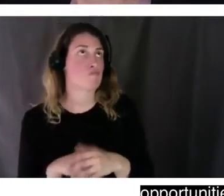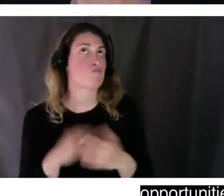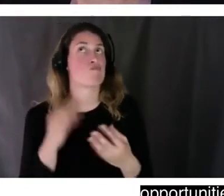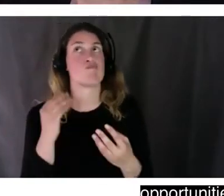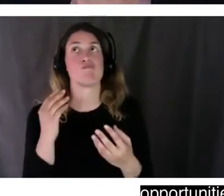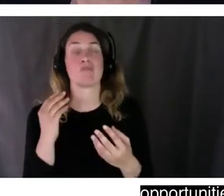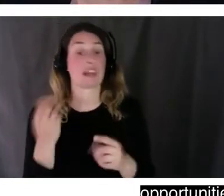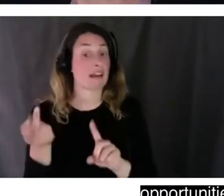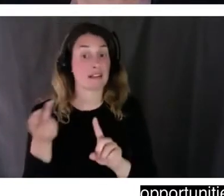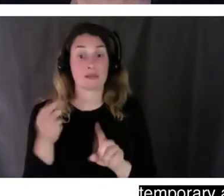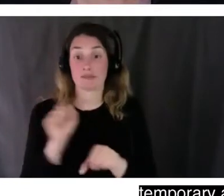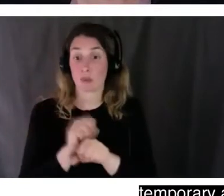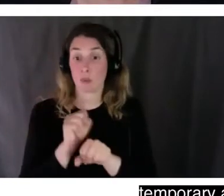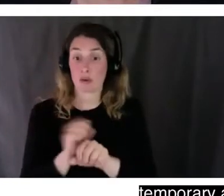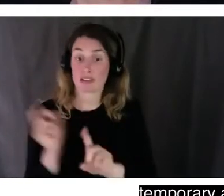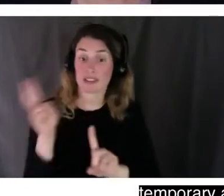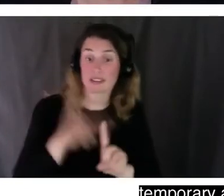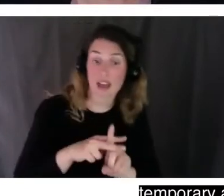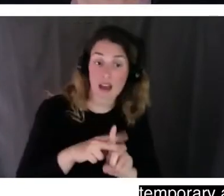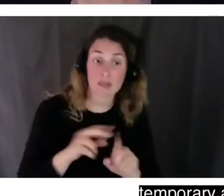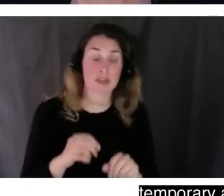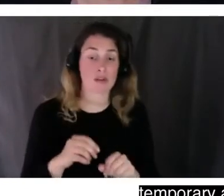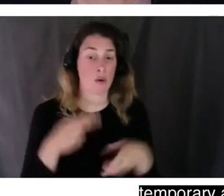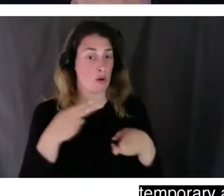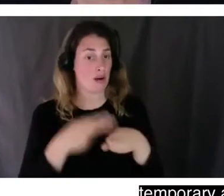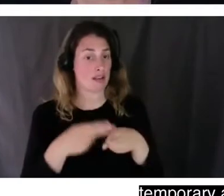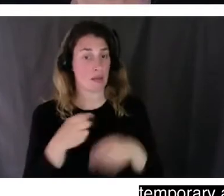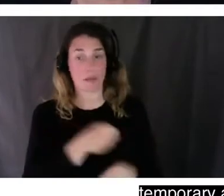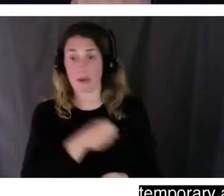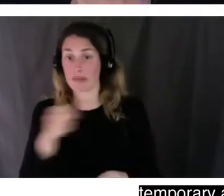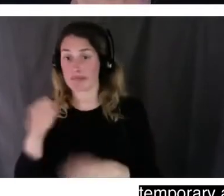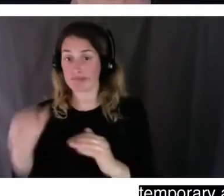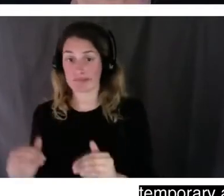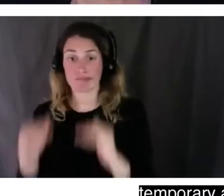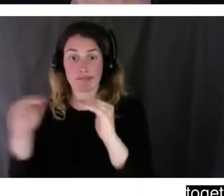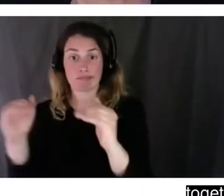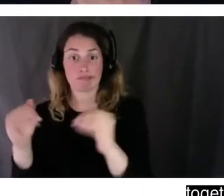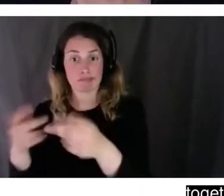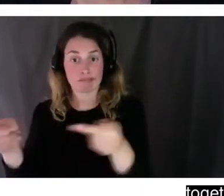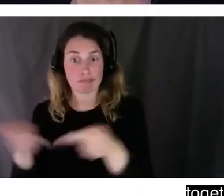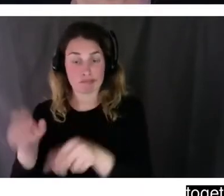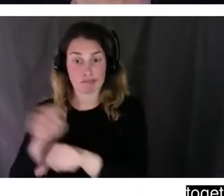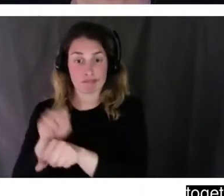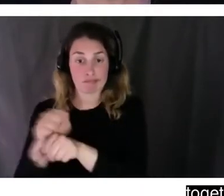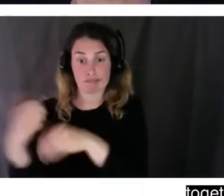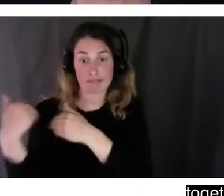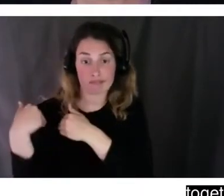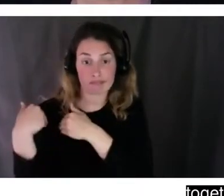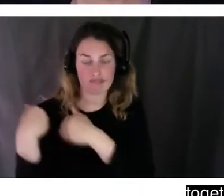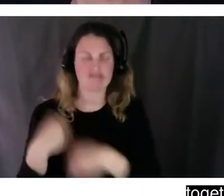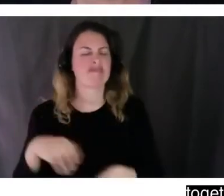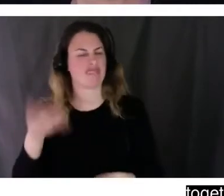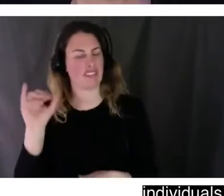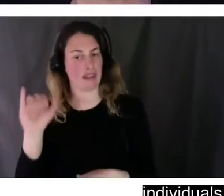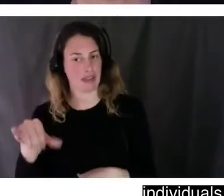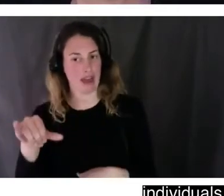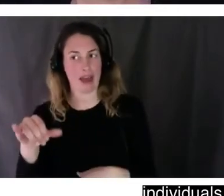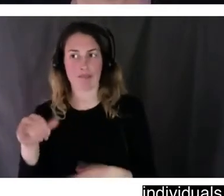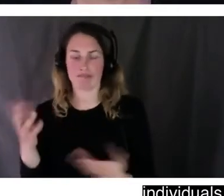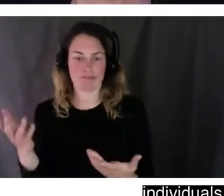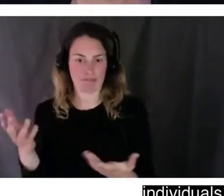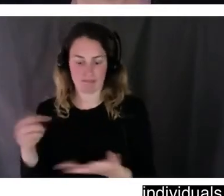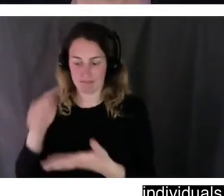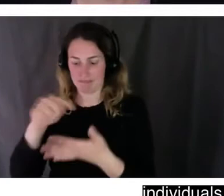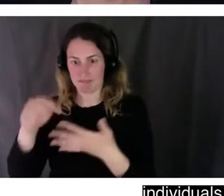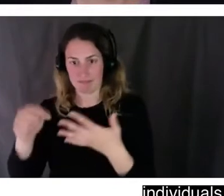assignments, or promotional temporary assignments. We put a package together, if you will, that allows